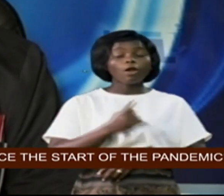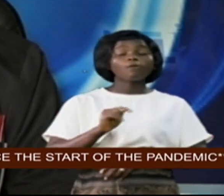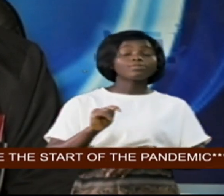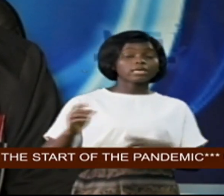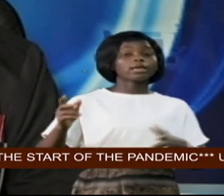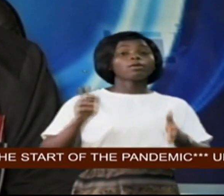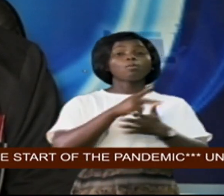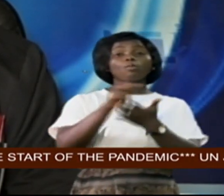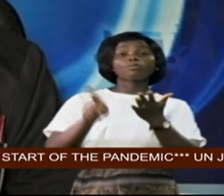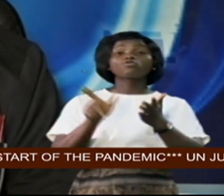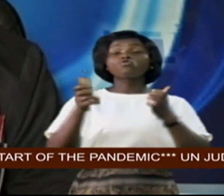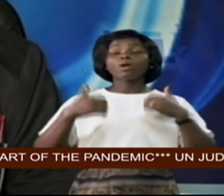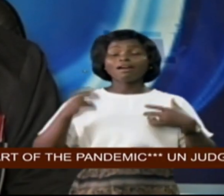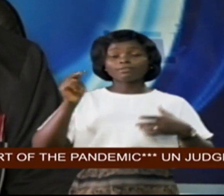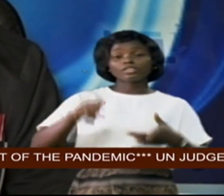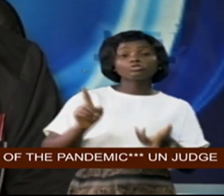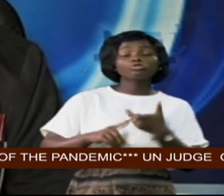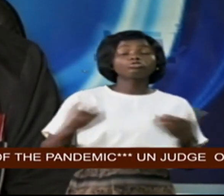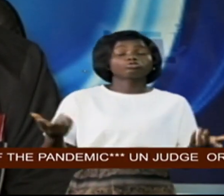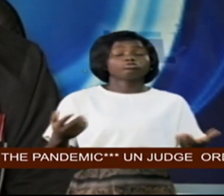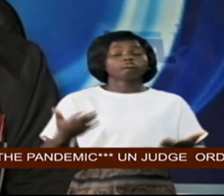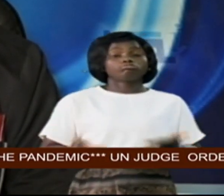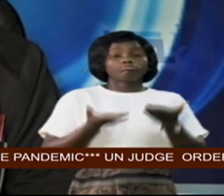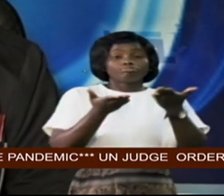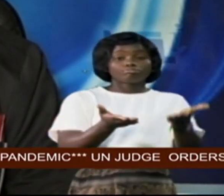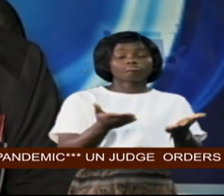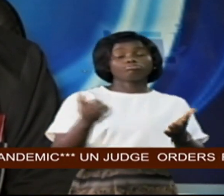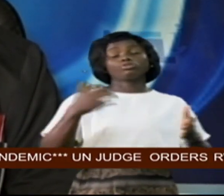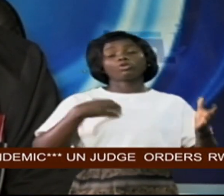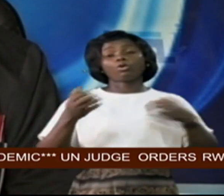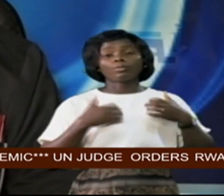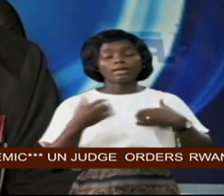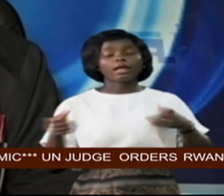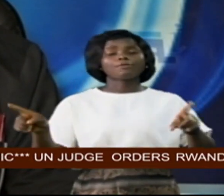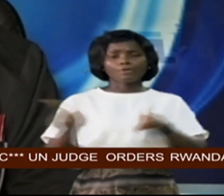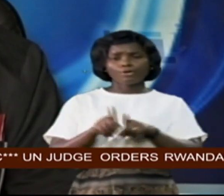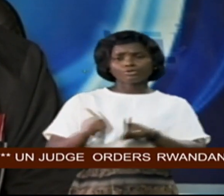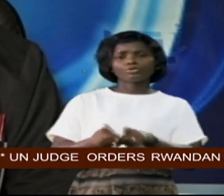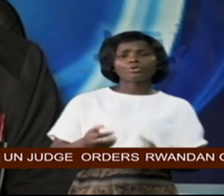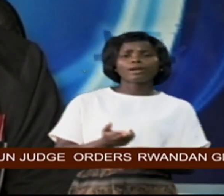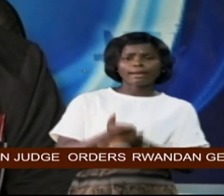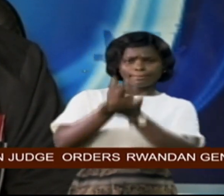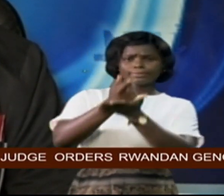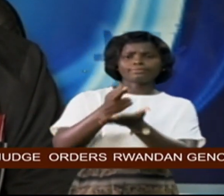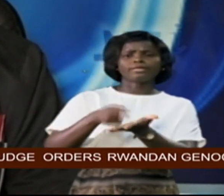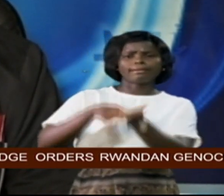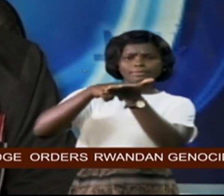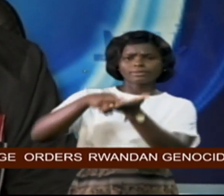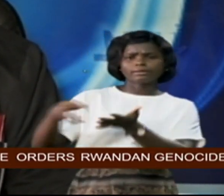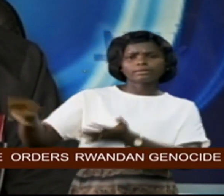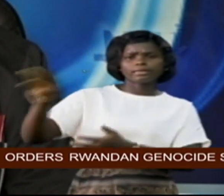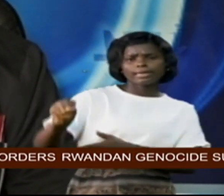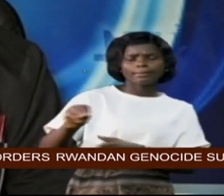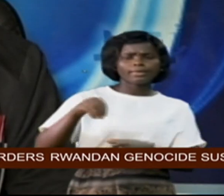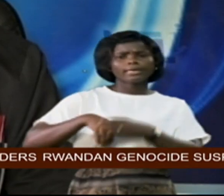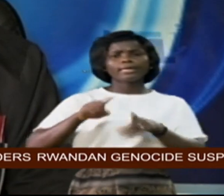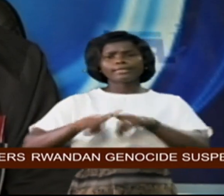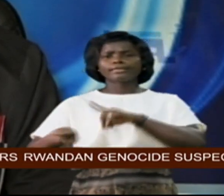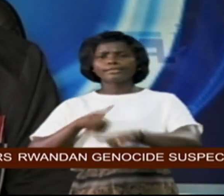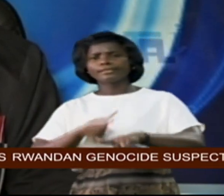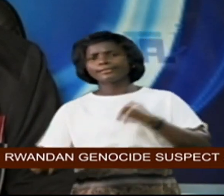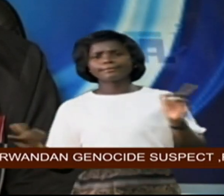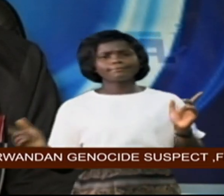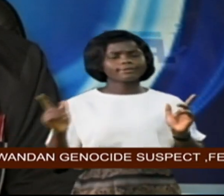that to articulate their petition, and if possible also represent the members of the public in the various panels to present